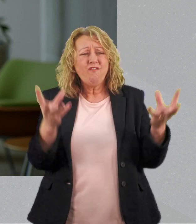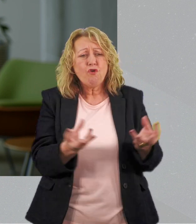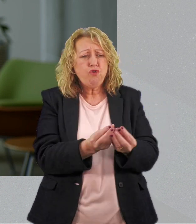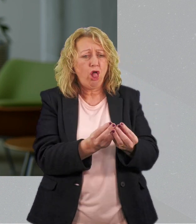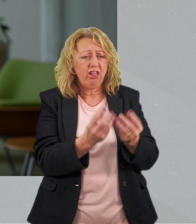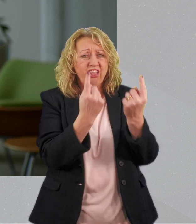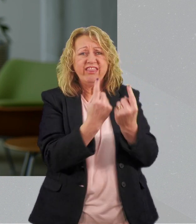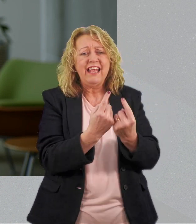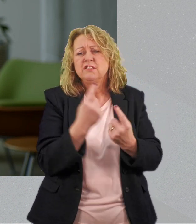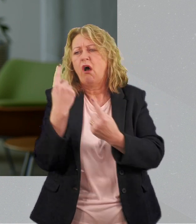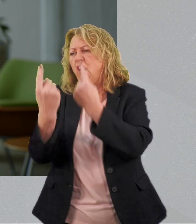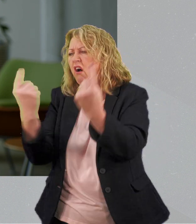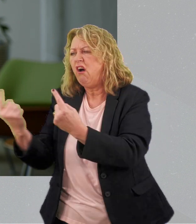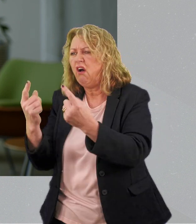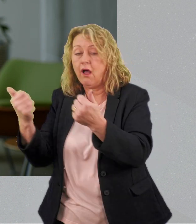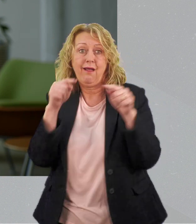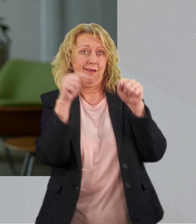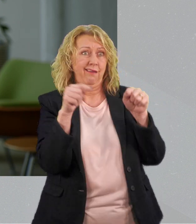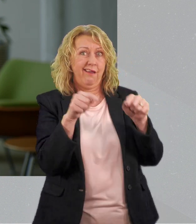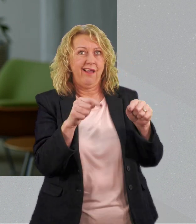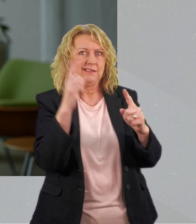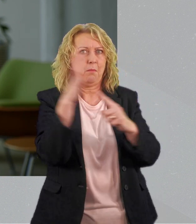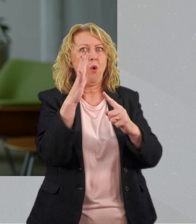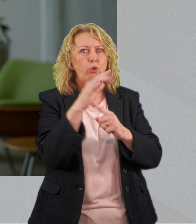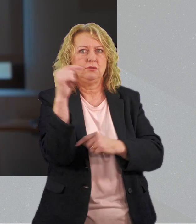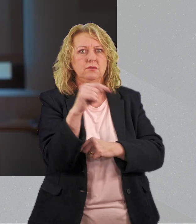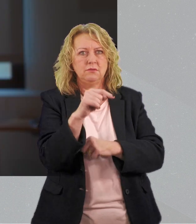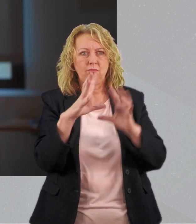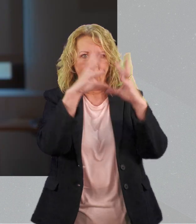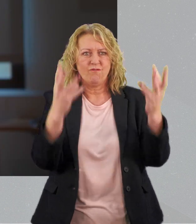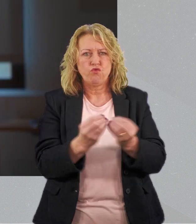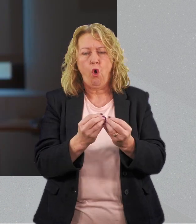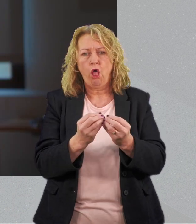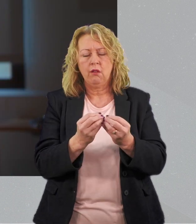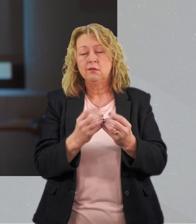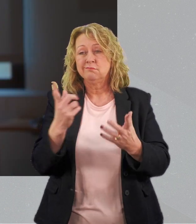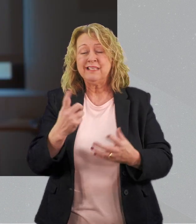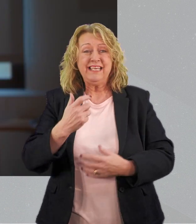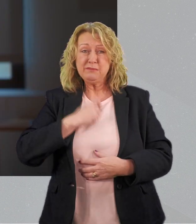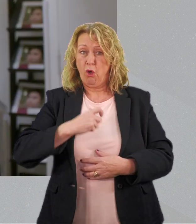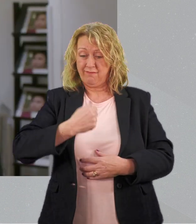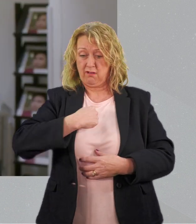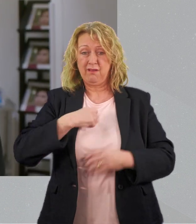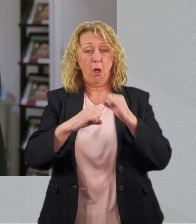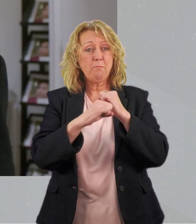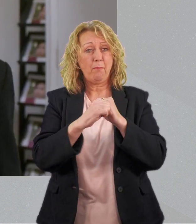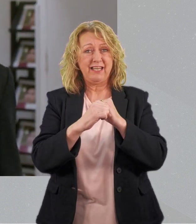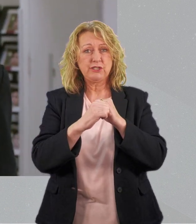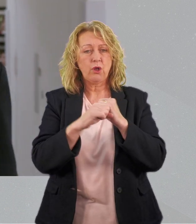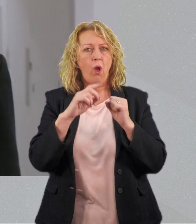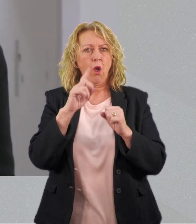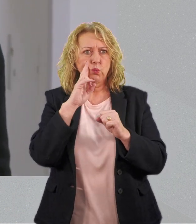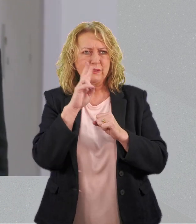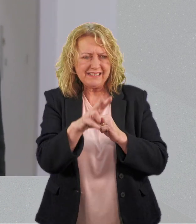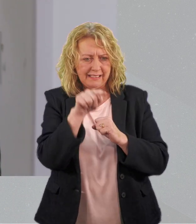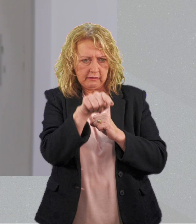than the individual parts, and that's what we're presenting to our audience. It is very personal publishing things because you see a